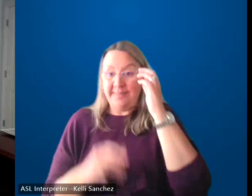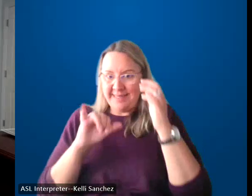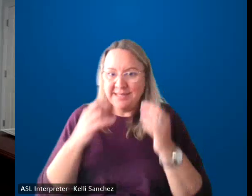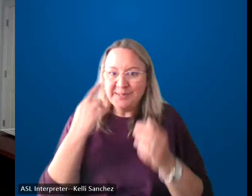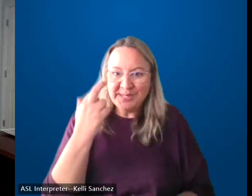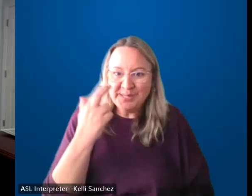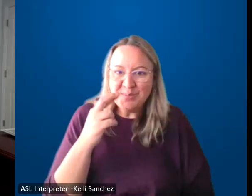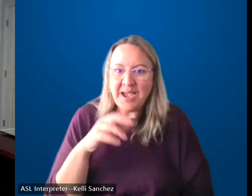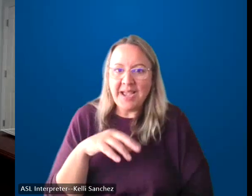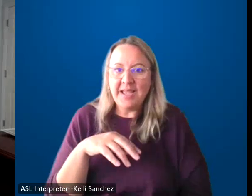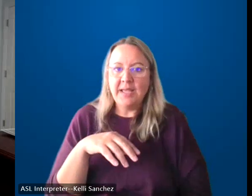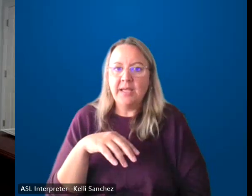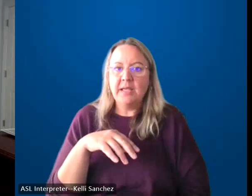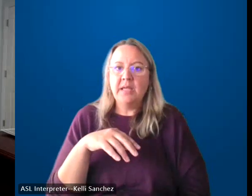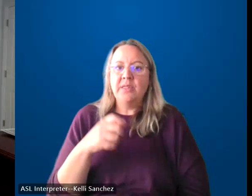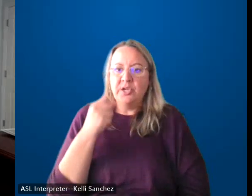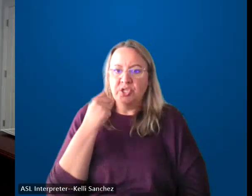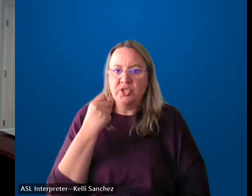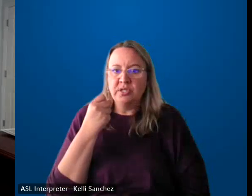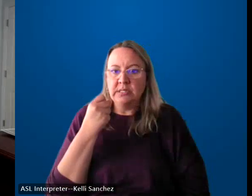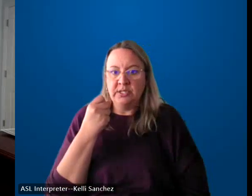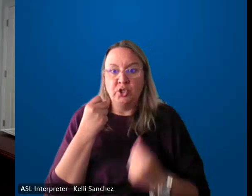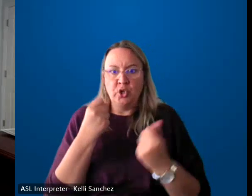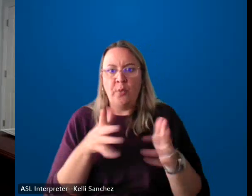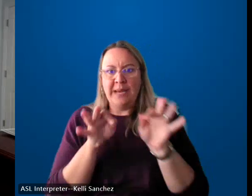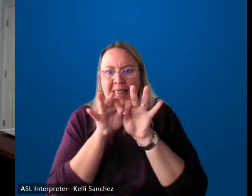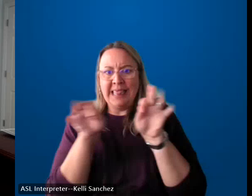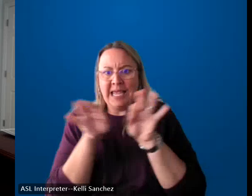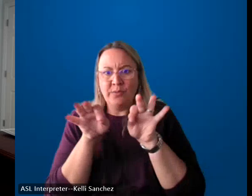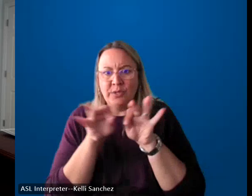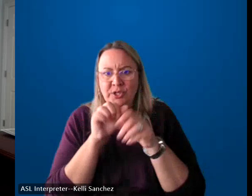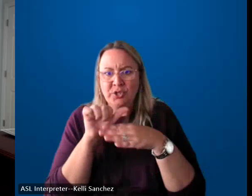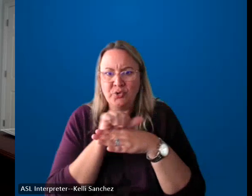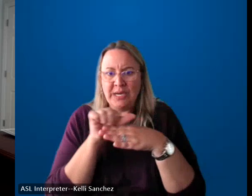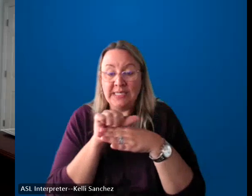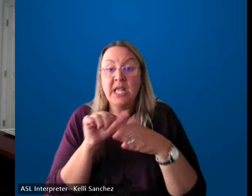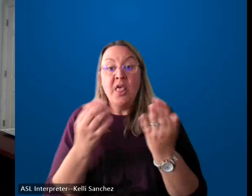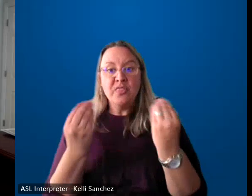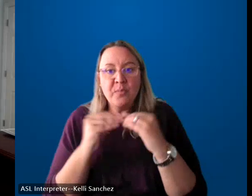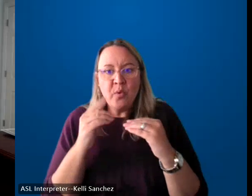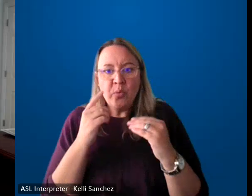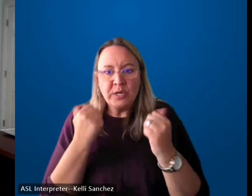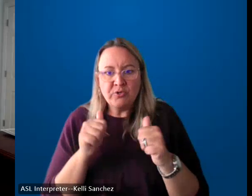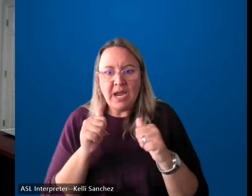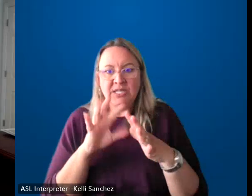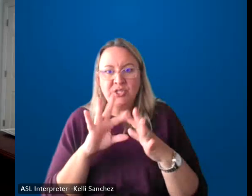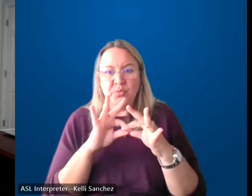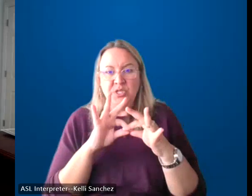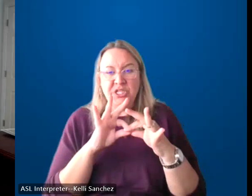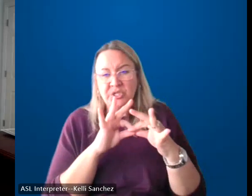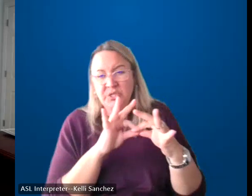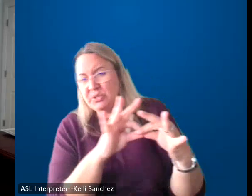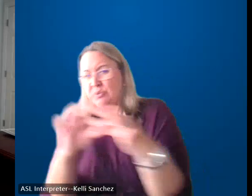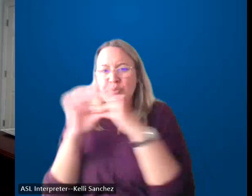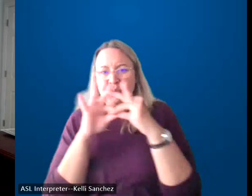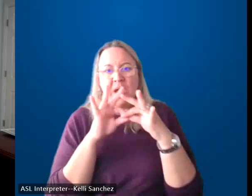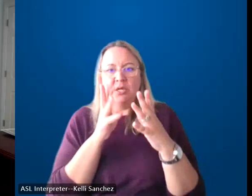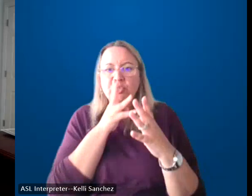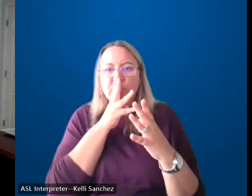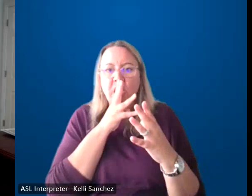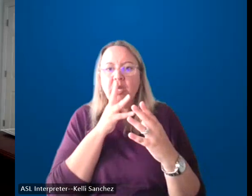PAR does so many language trainings, because the more that we really start to unify and talk about substance use disorder being